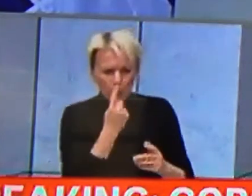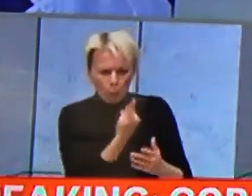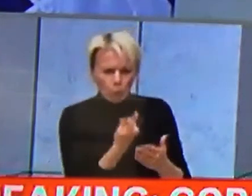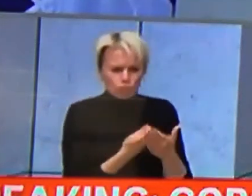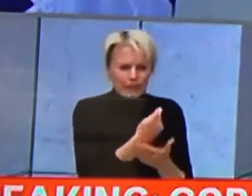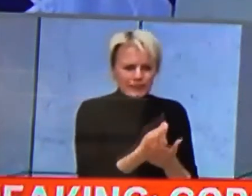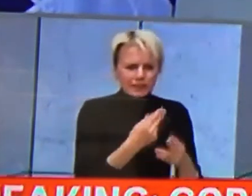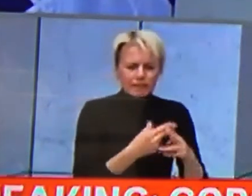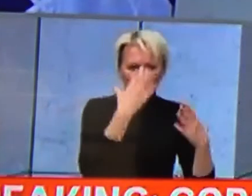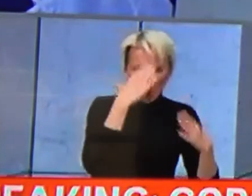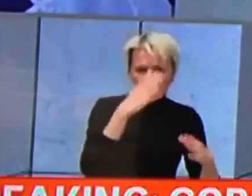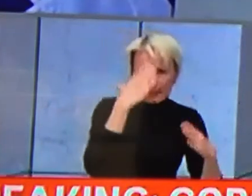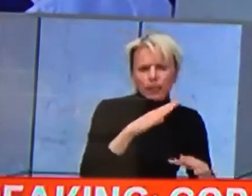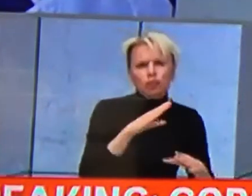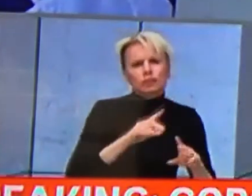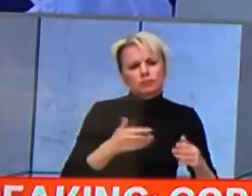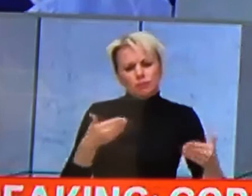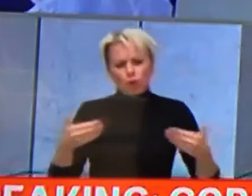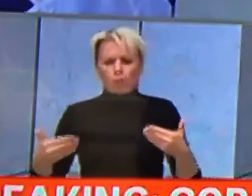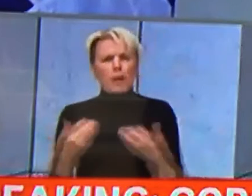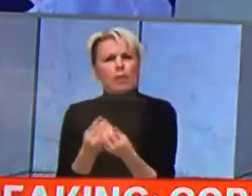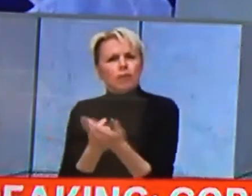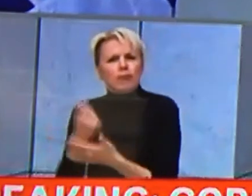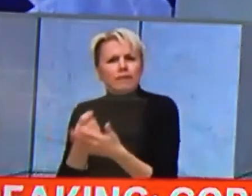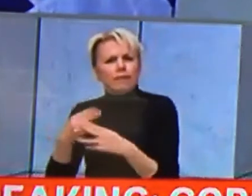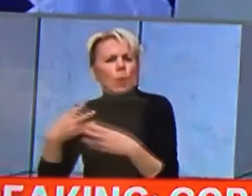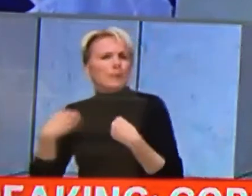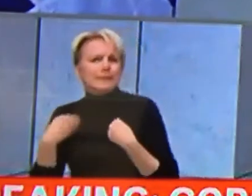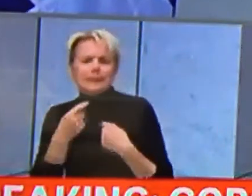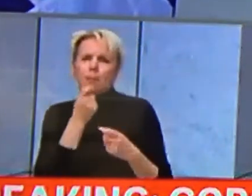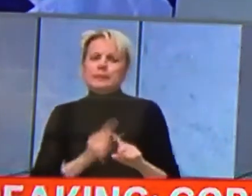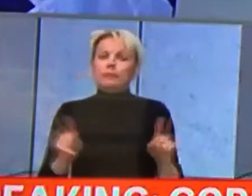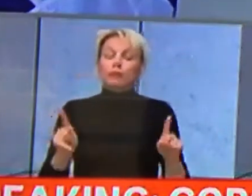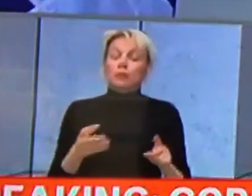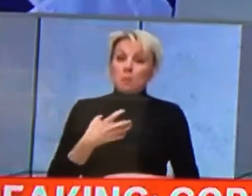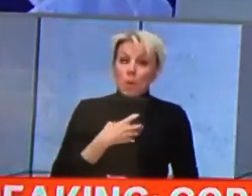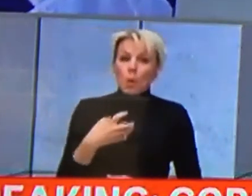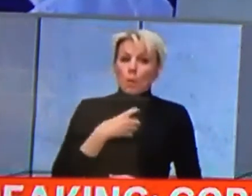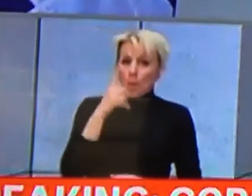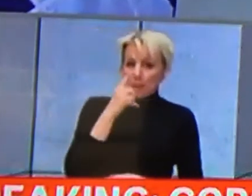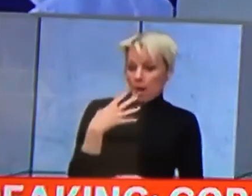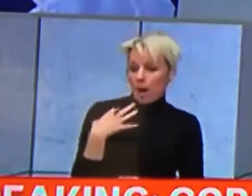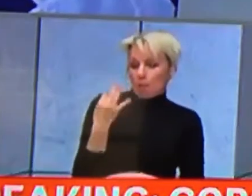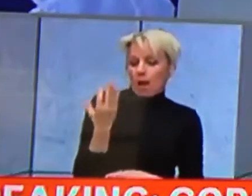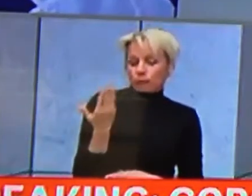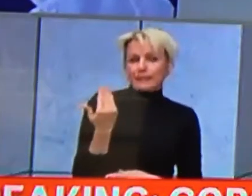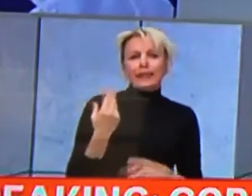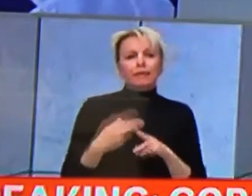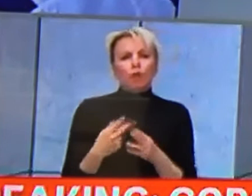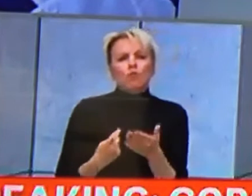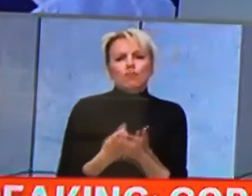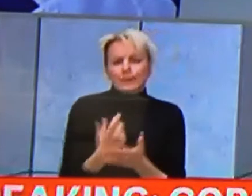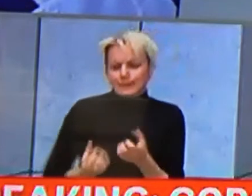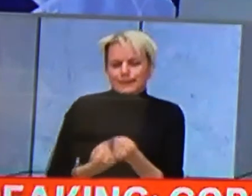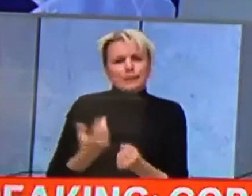the Commonwealth provides rental assistance, and more people are coming onto rental assistance. For the simple fact that they've